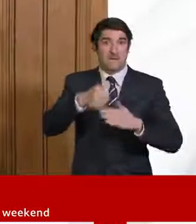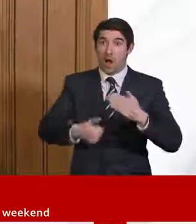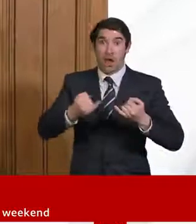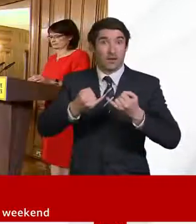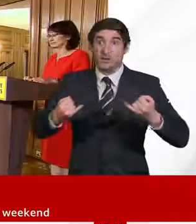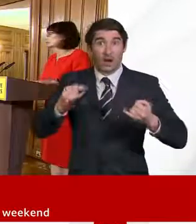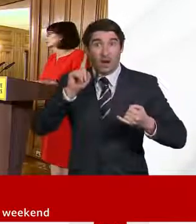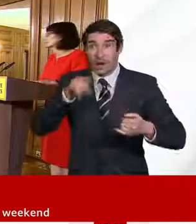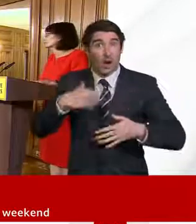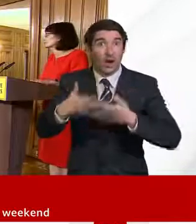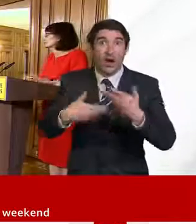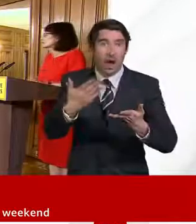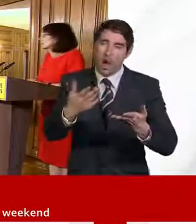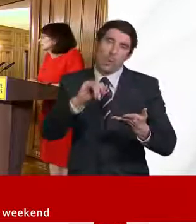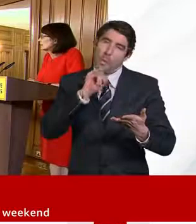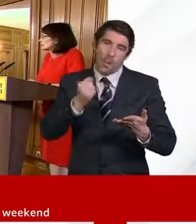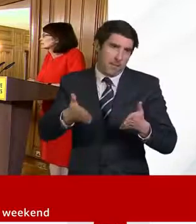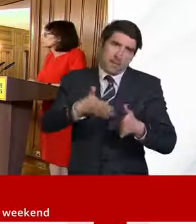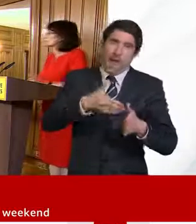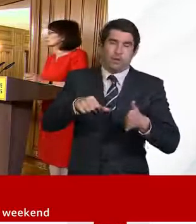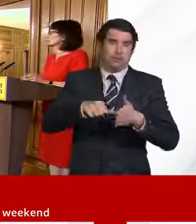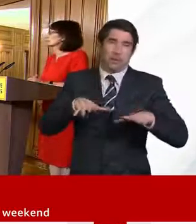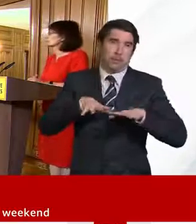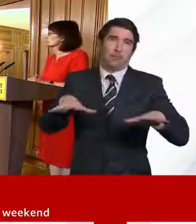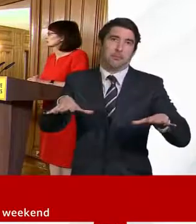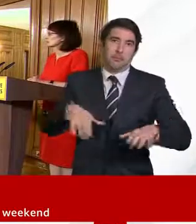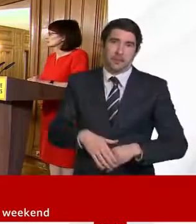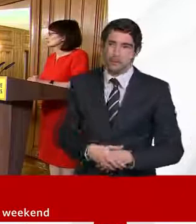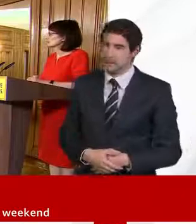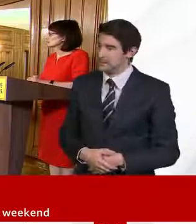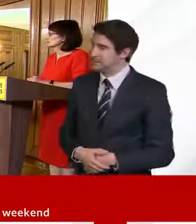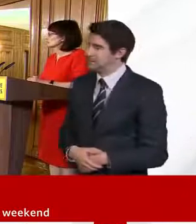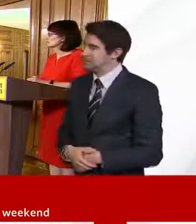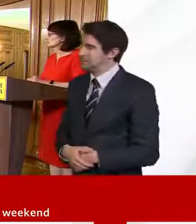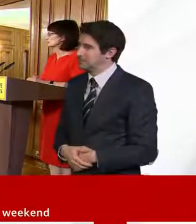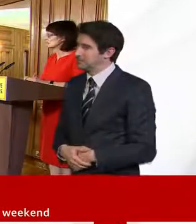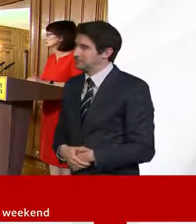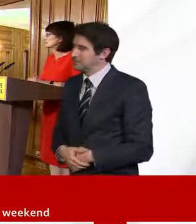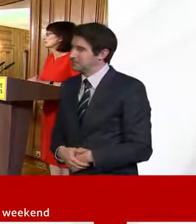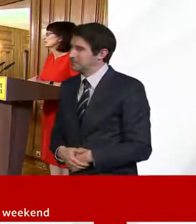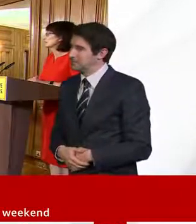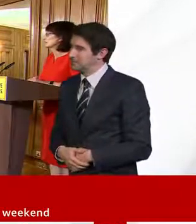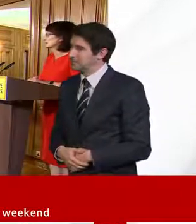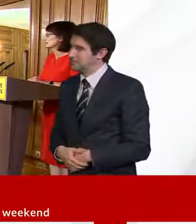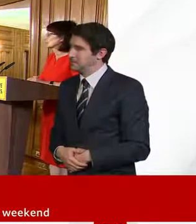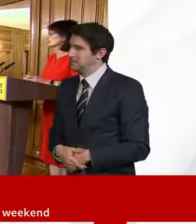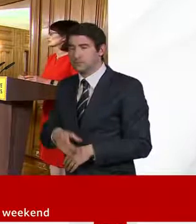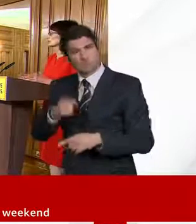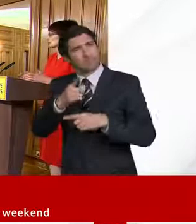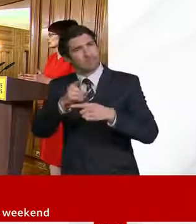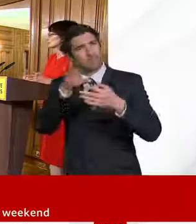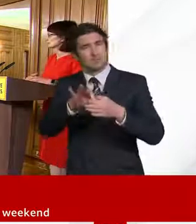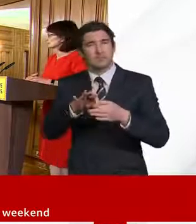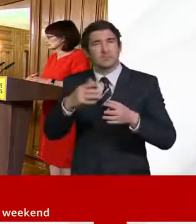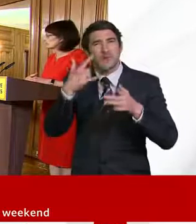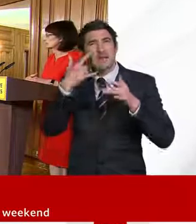take the testing question. So I think the important thing is we want to be testing where it is useful. Otherwise, it's